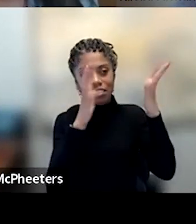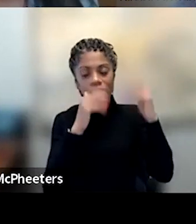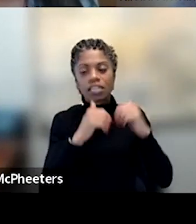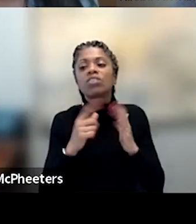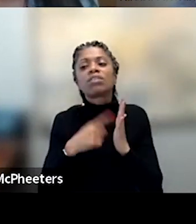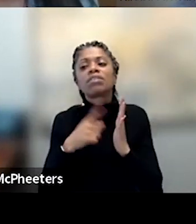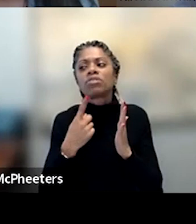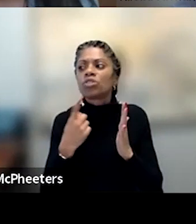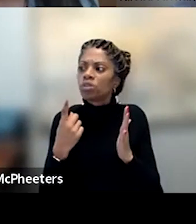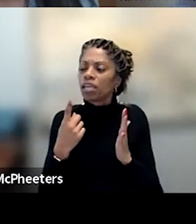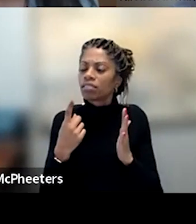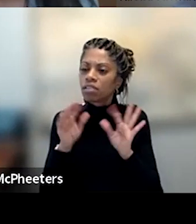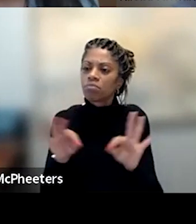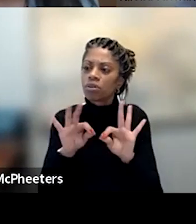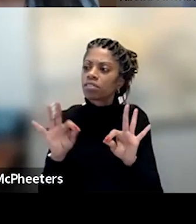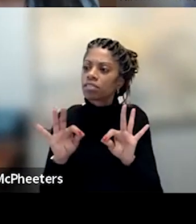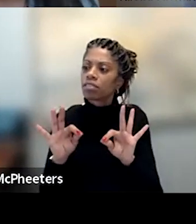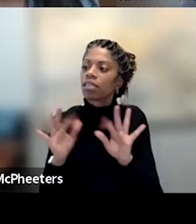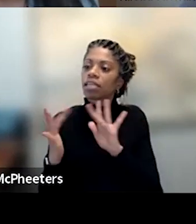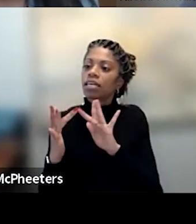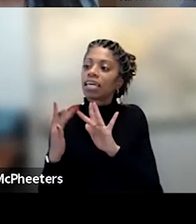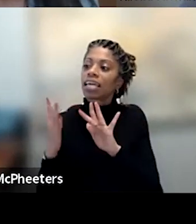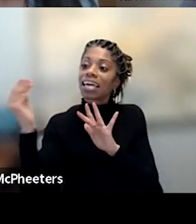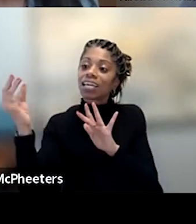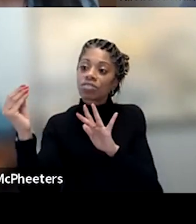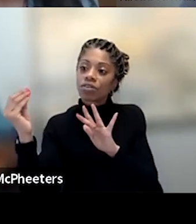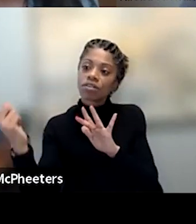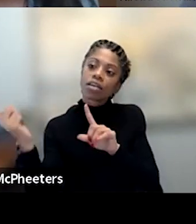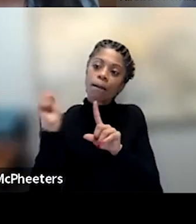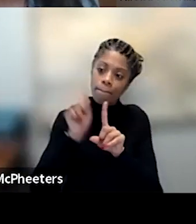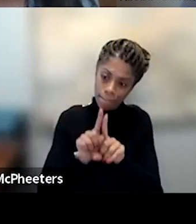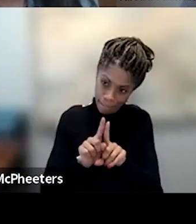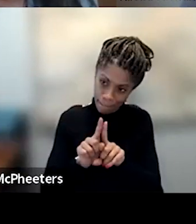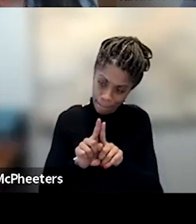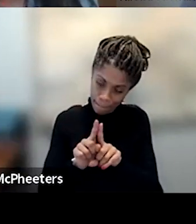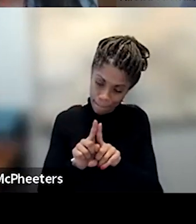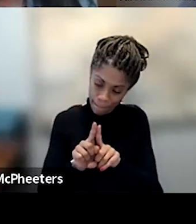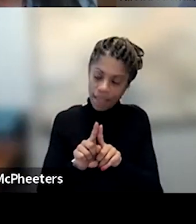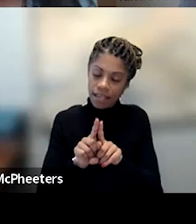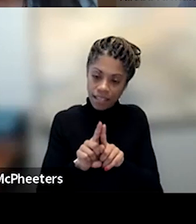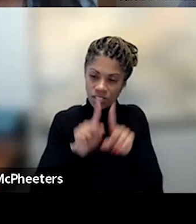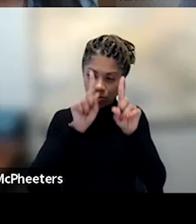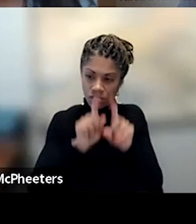And, we had an external partner to come in and do a survey of all staff, but not just a survey, but to do